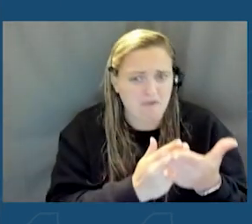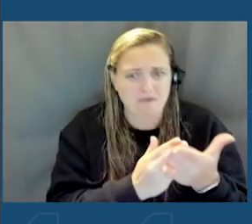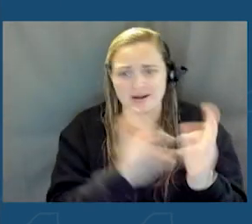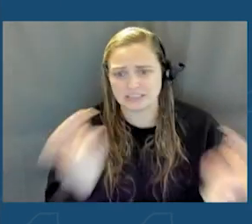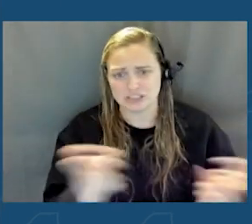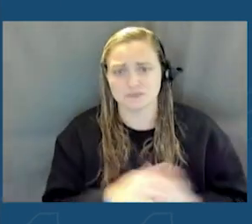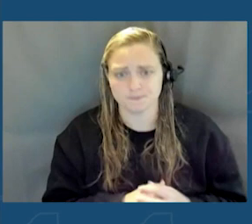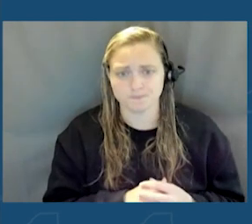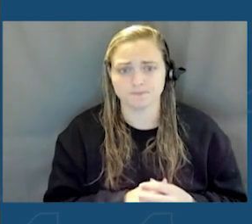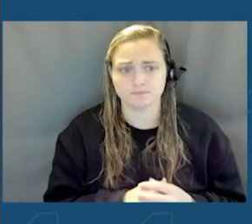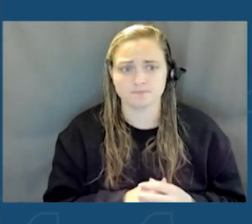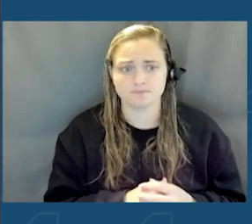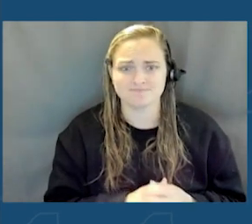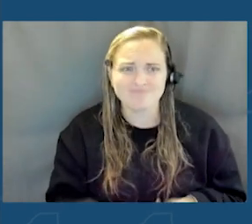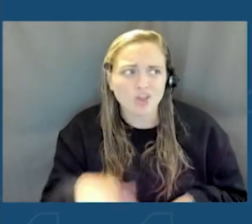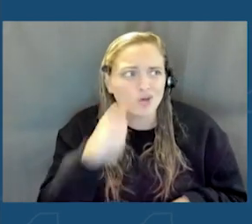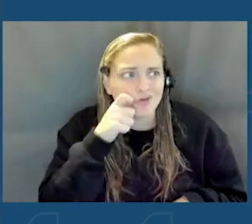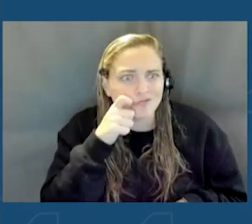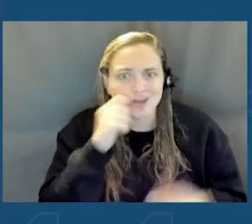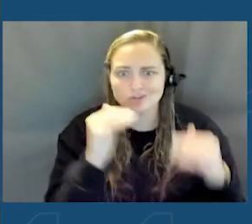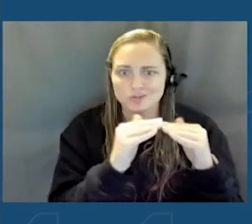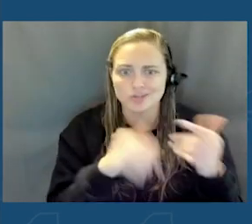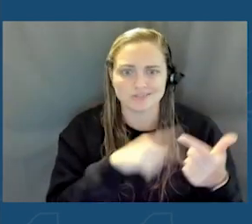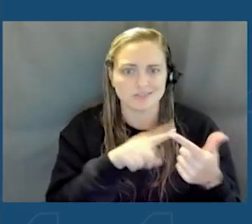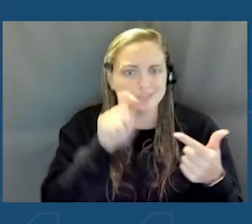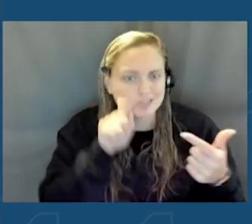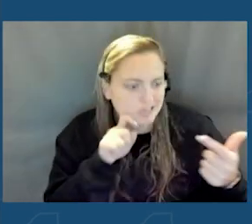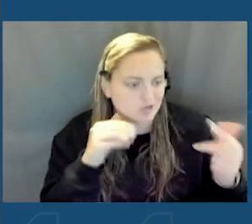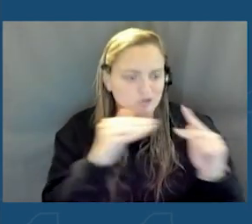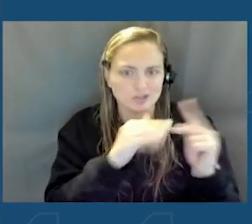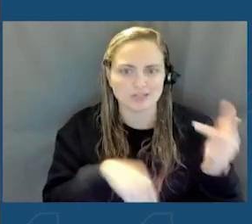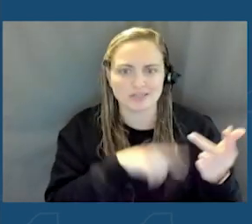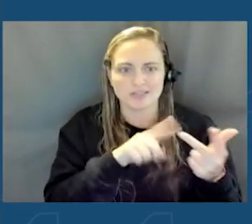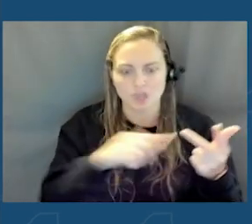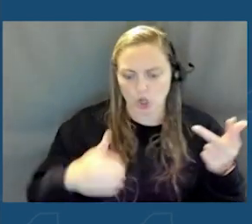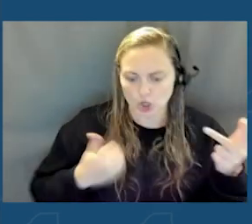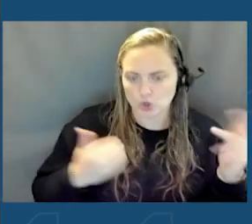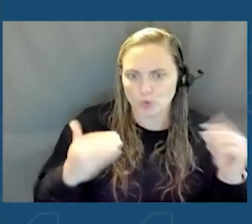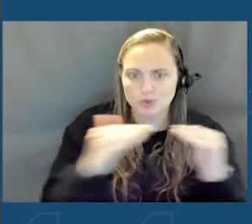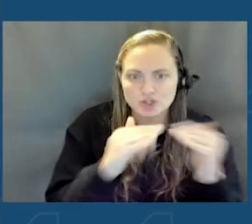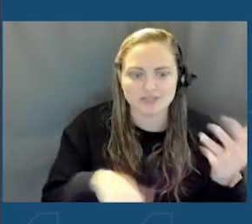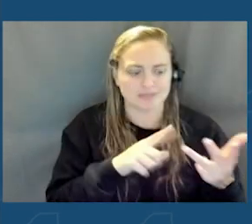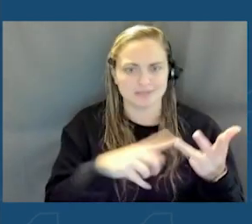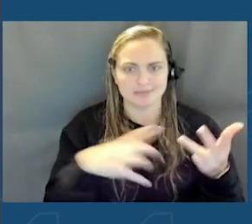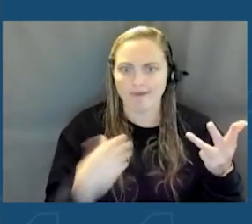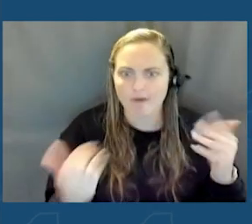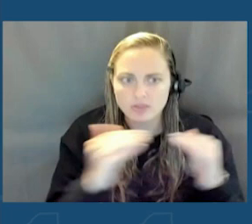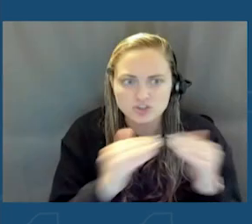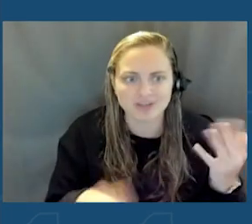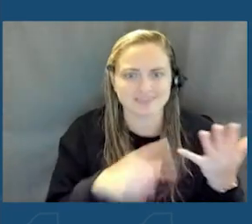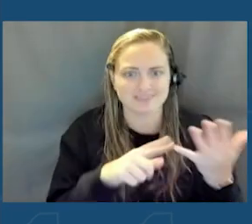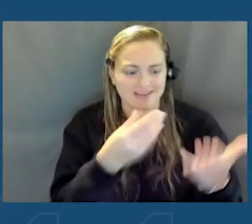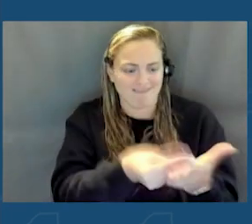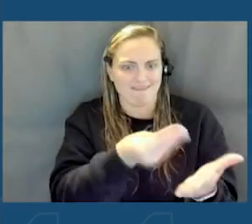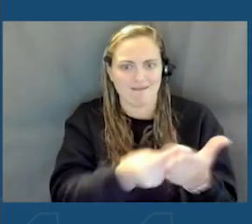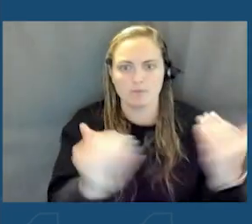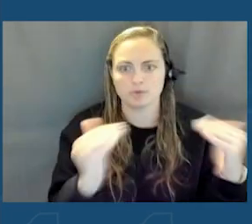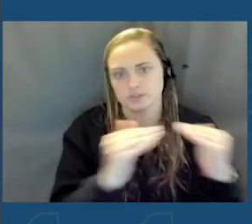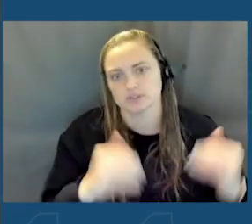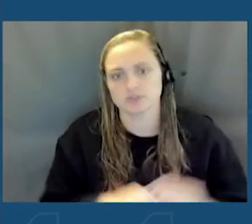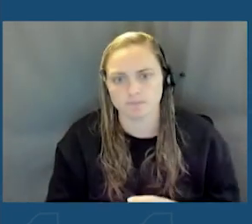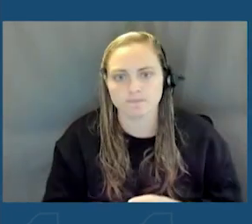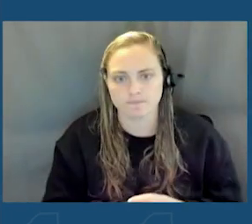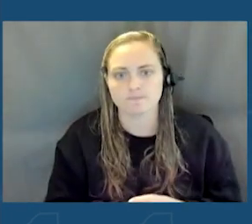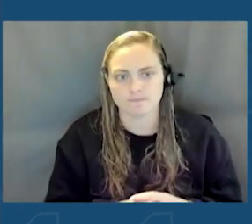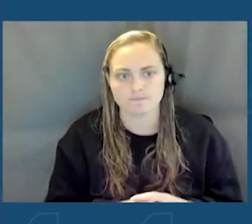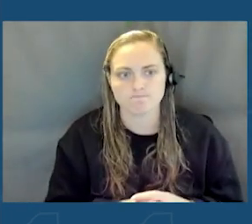is racial justice, gender justice, youth justice, health justice, and economic justice. It touches